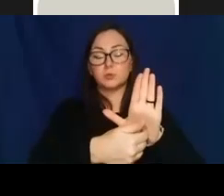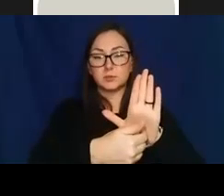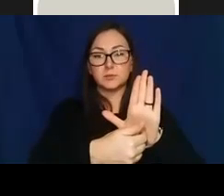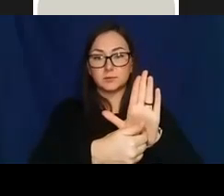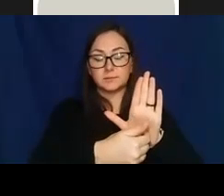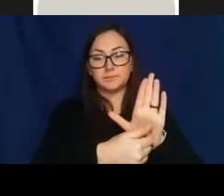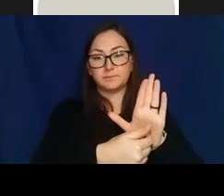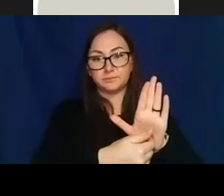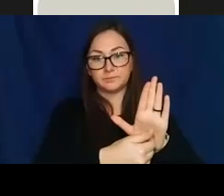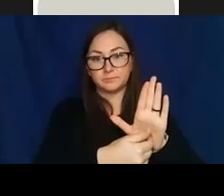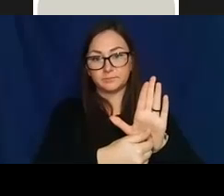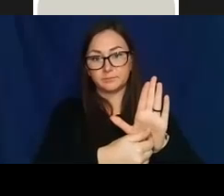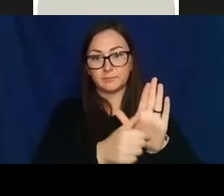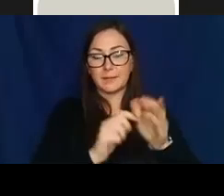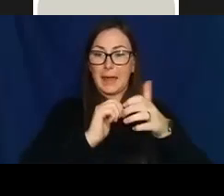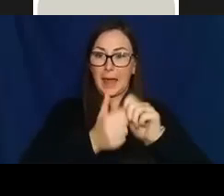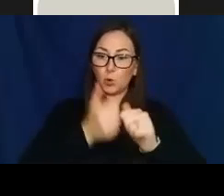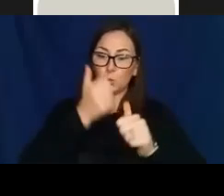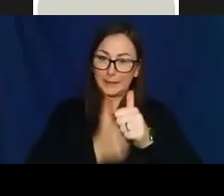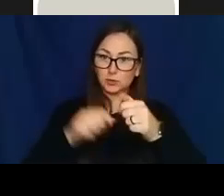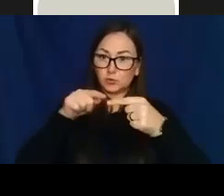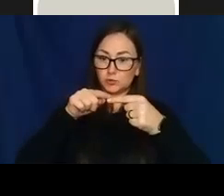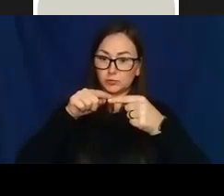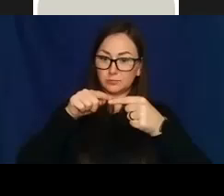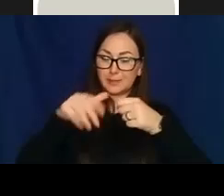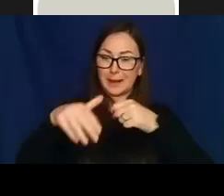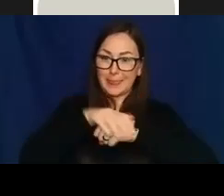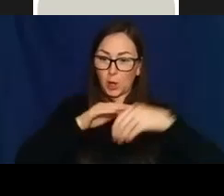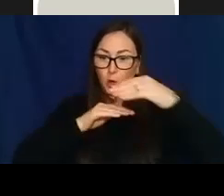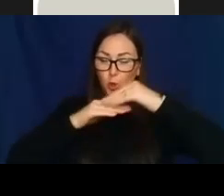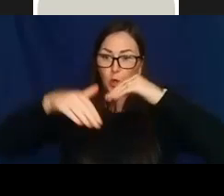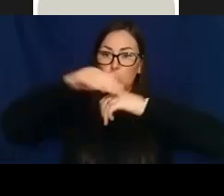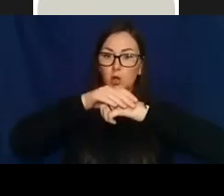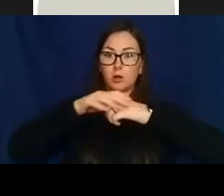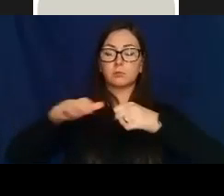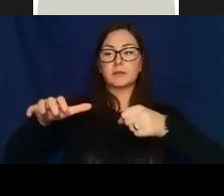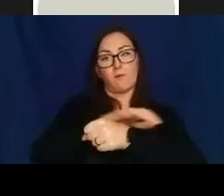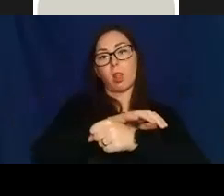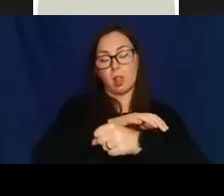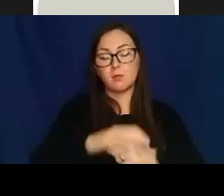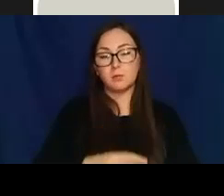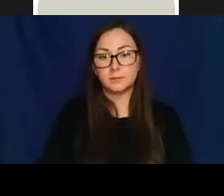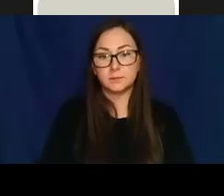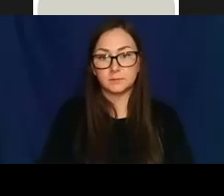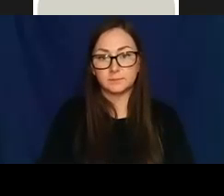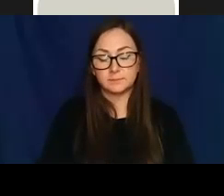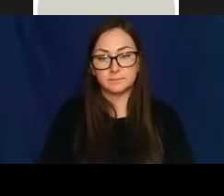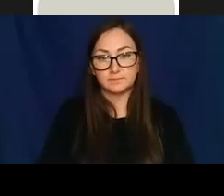fill these different orbitals, okay? And let me see what it says here.